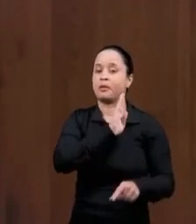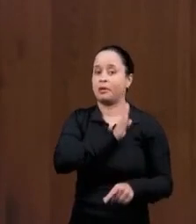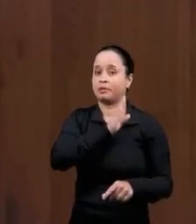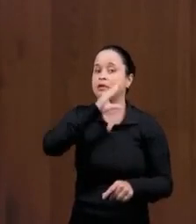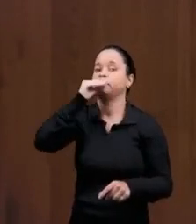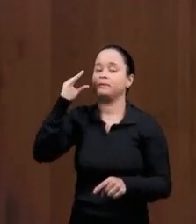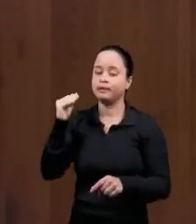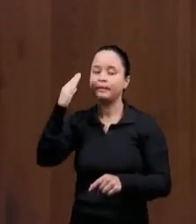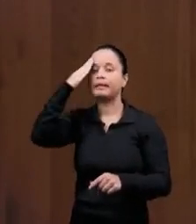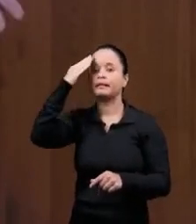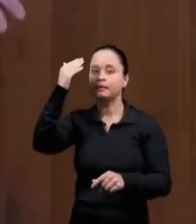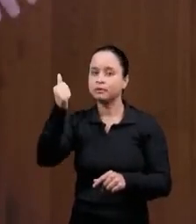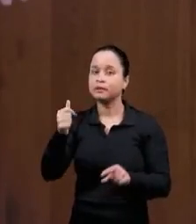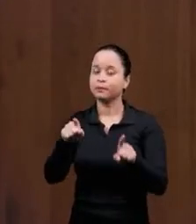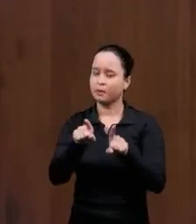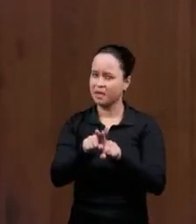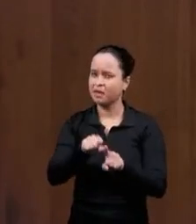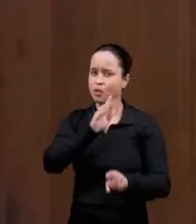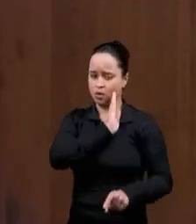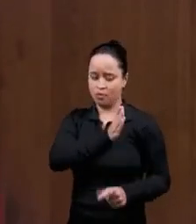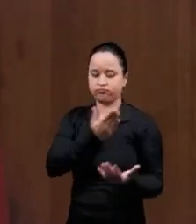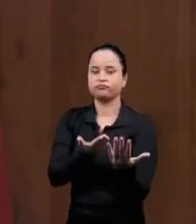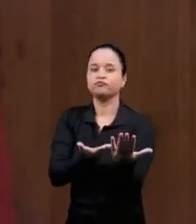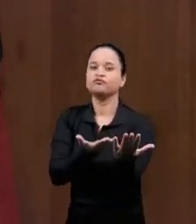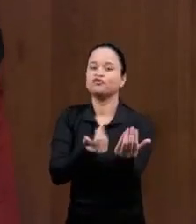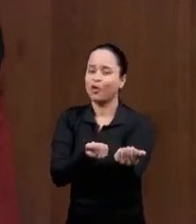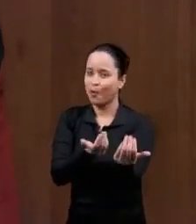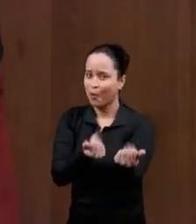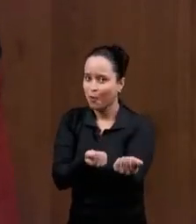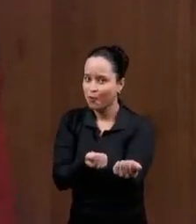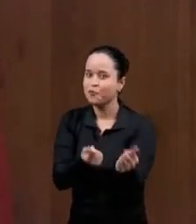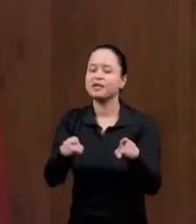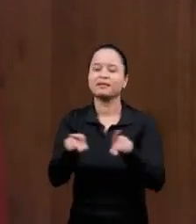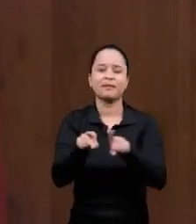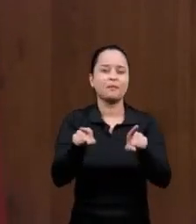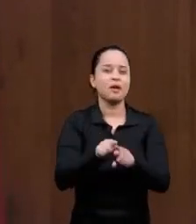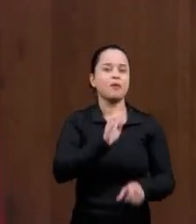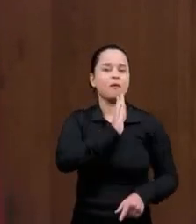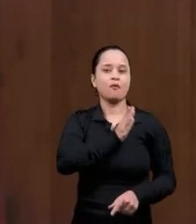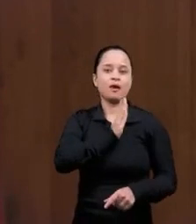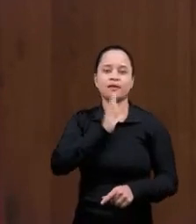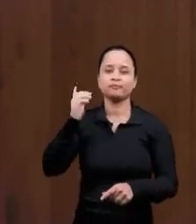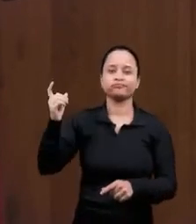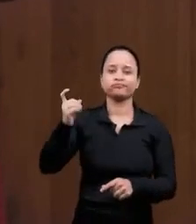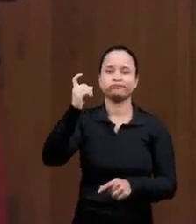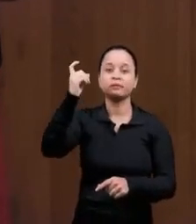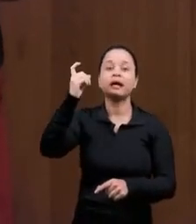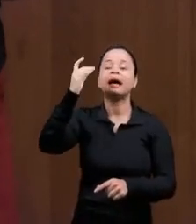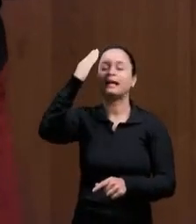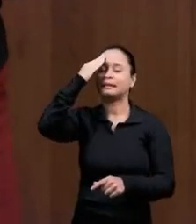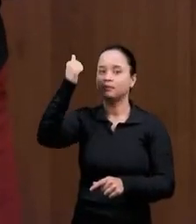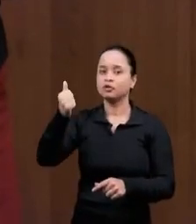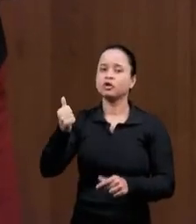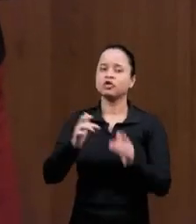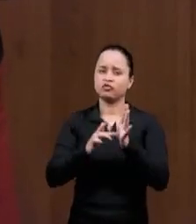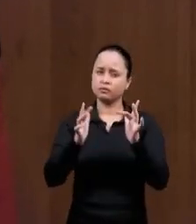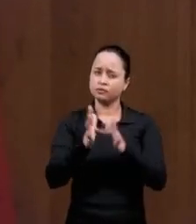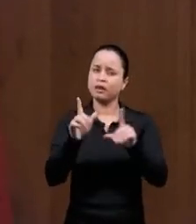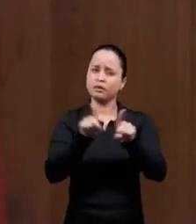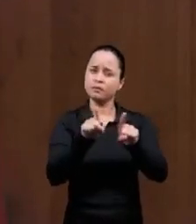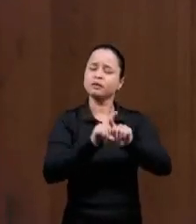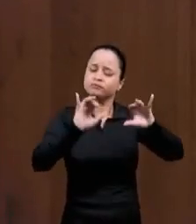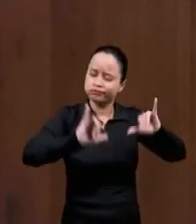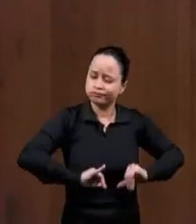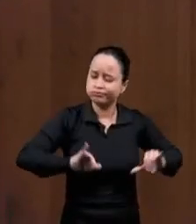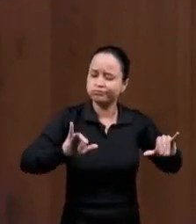of the adolescents, the hearts of the youth, the hearts of the adults. Jesus went through all of the